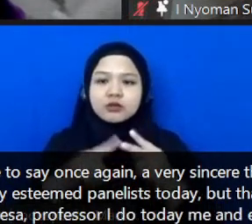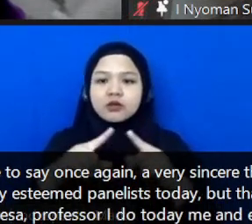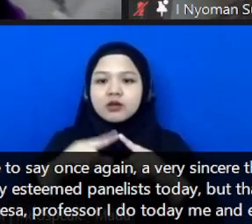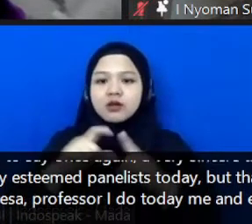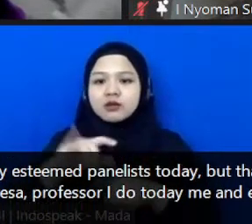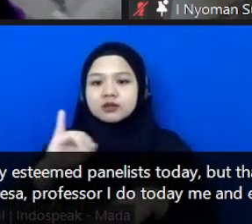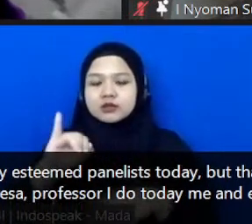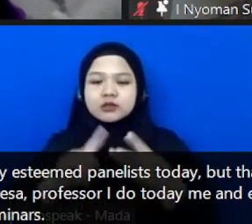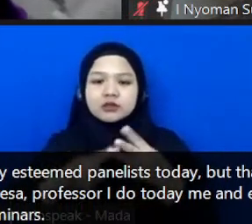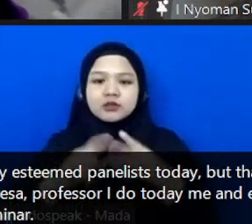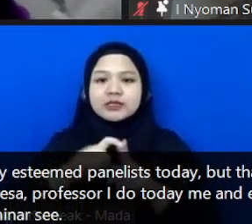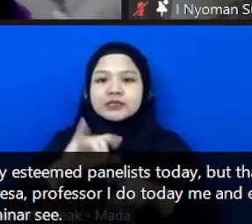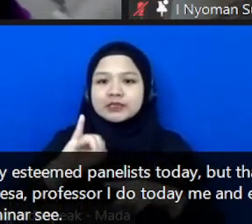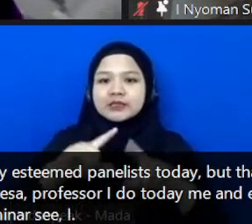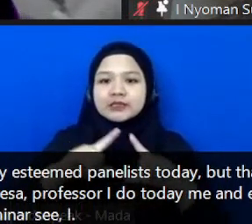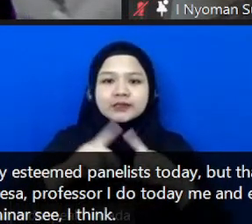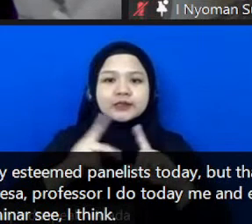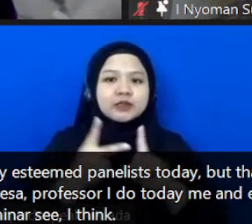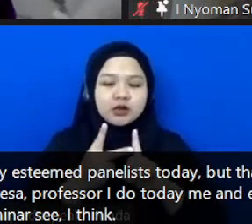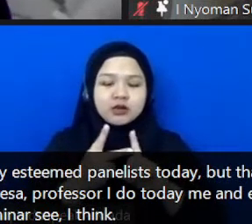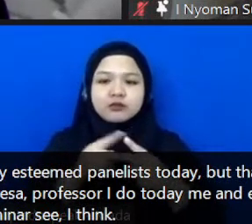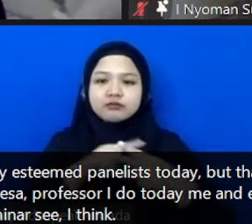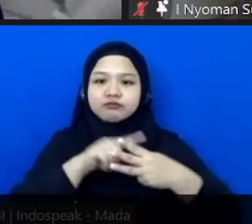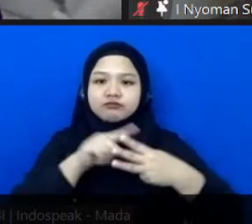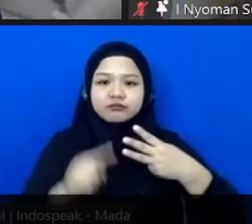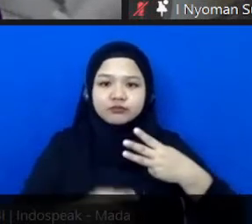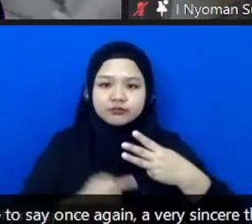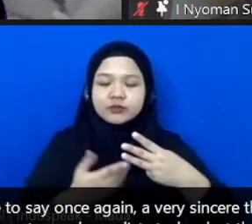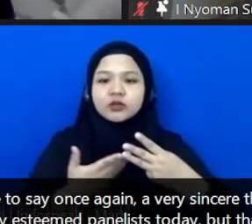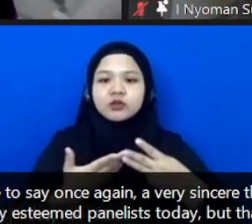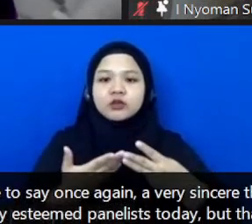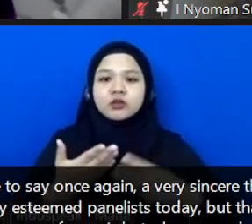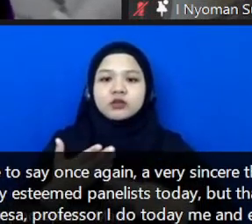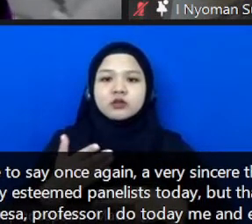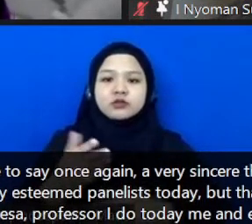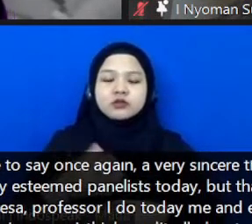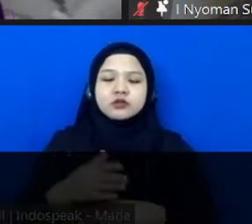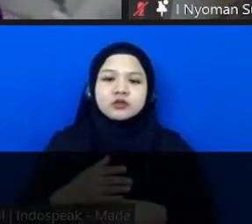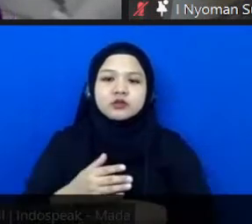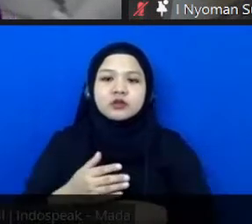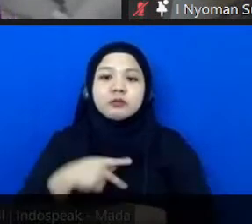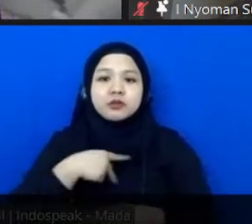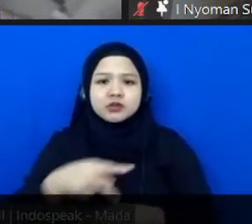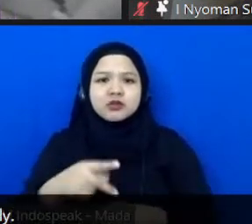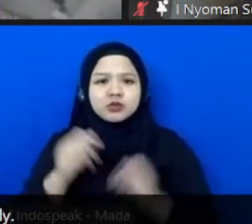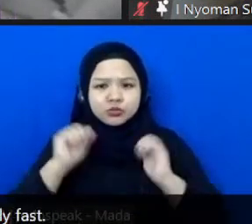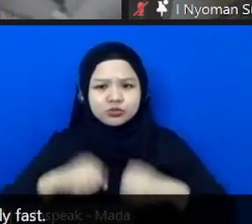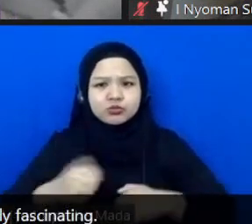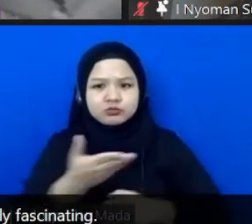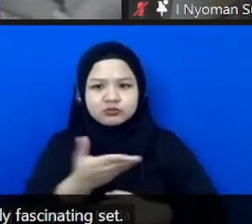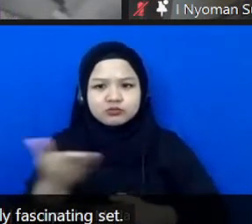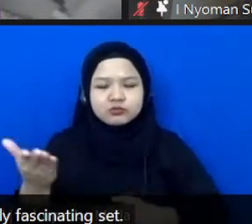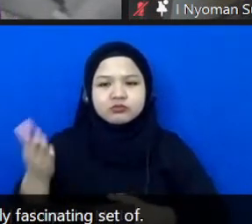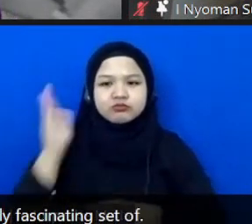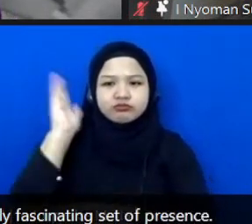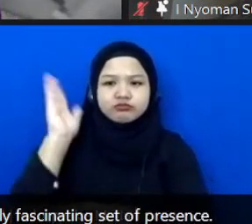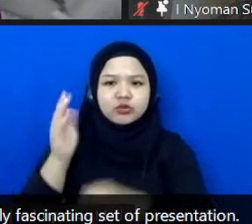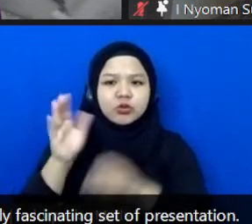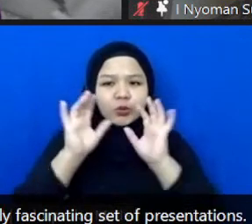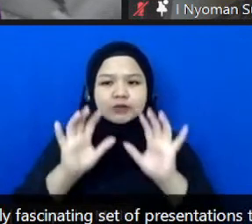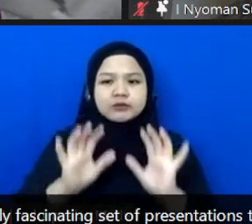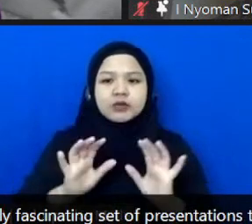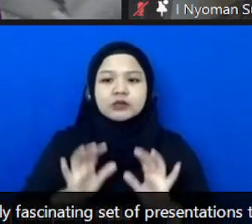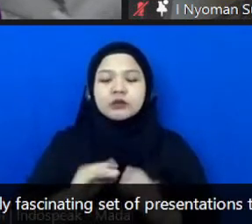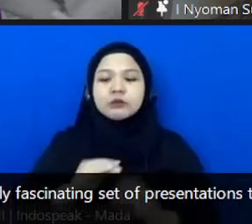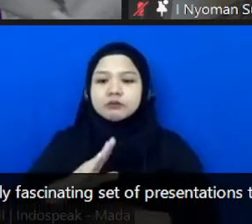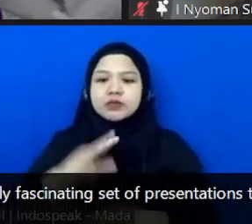Satyani Saminarsi. I think all of our audience members would agree it's been a really fascinating set of presentations this